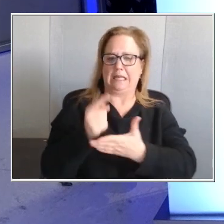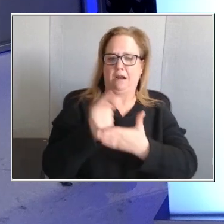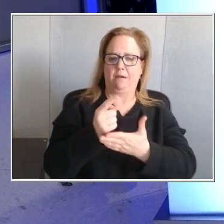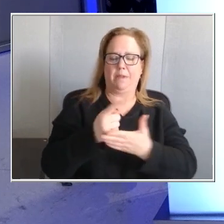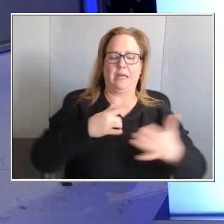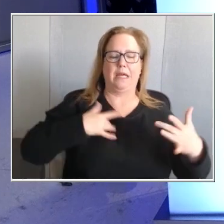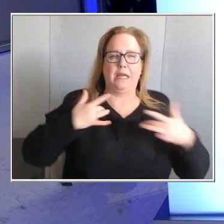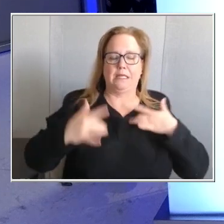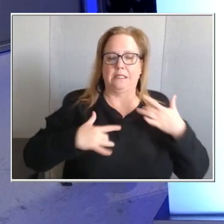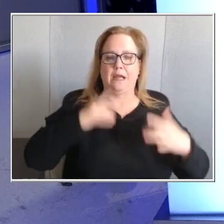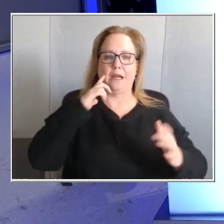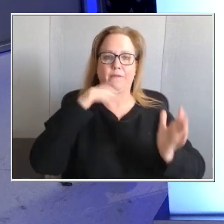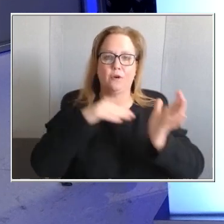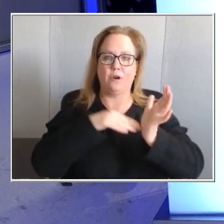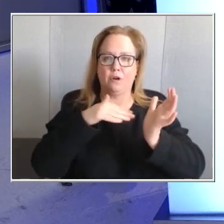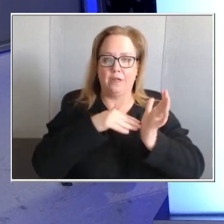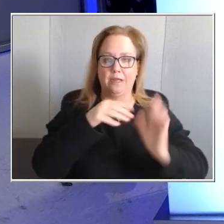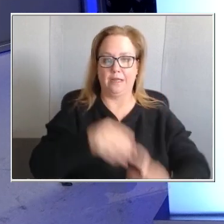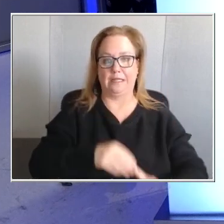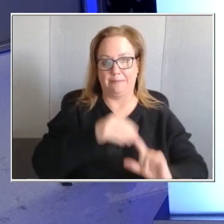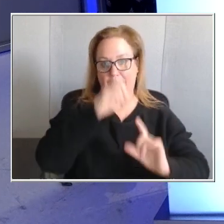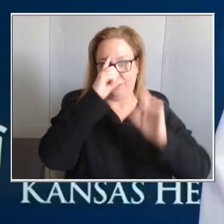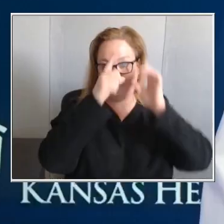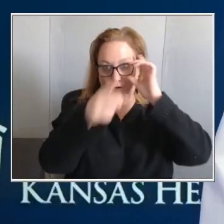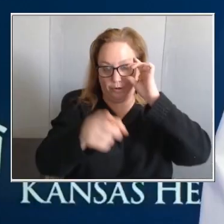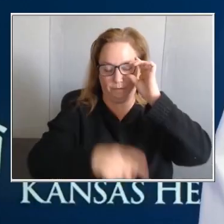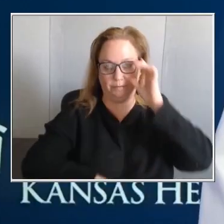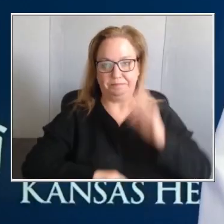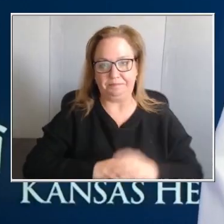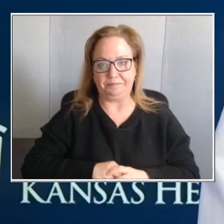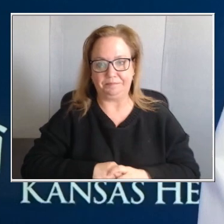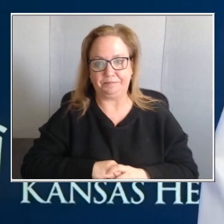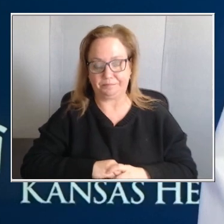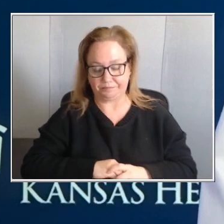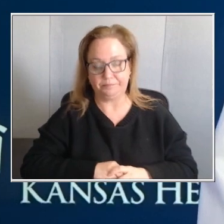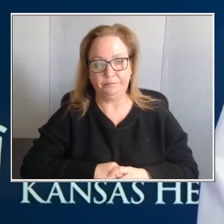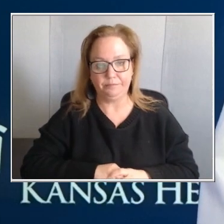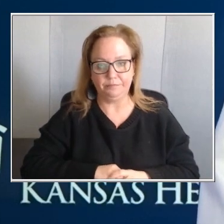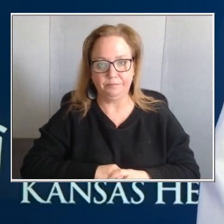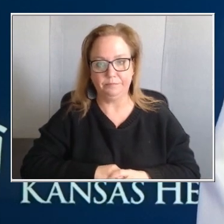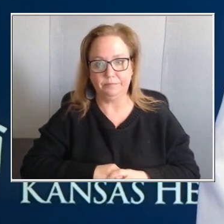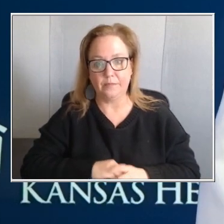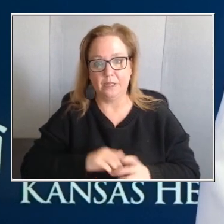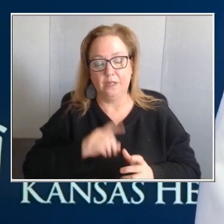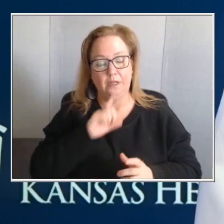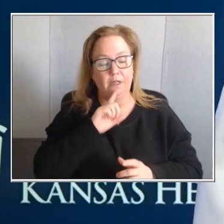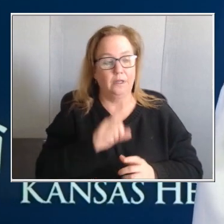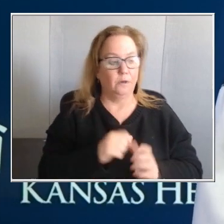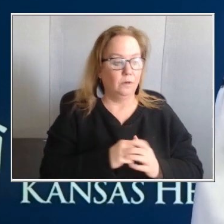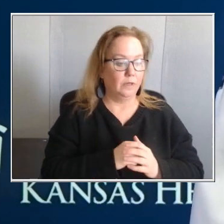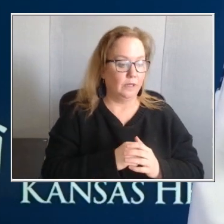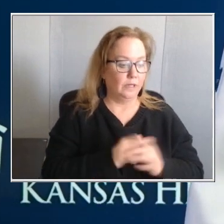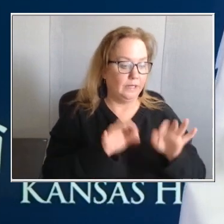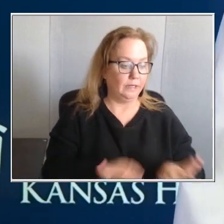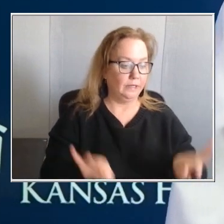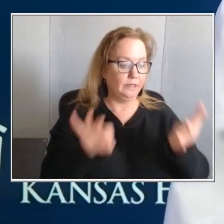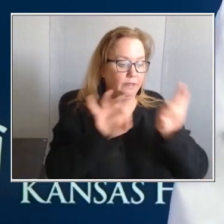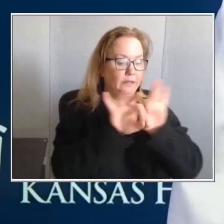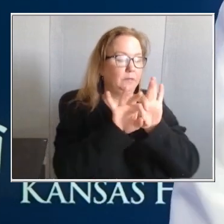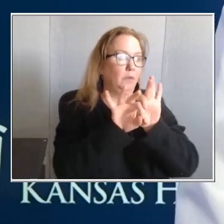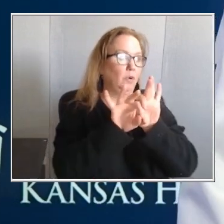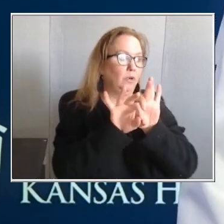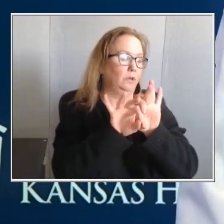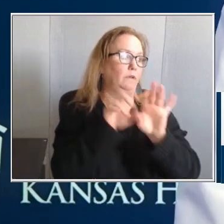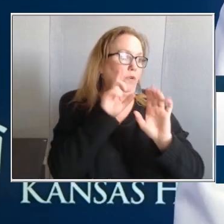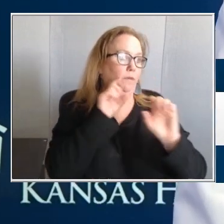for doctors and especially for you? You know, it's critically important to the